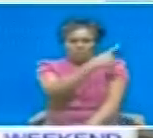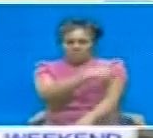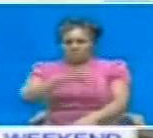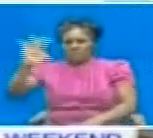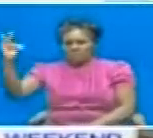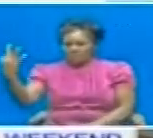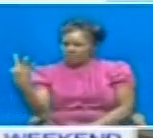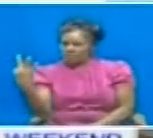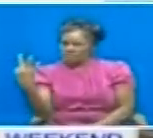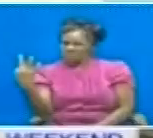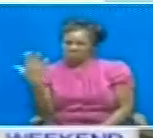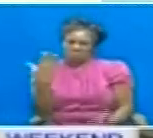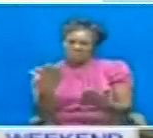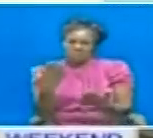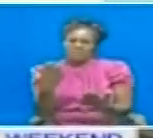then three,